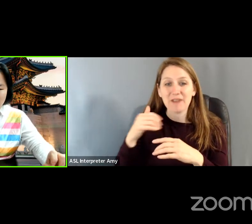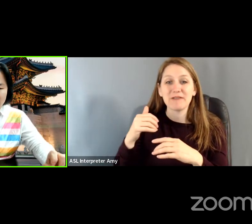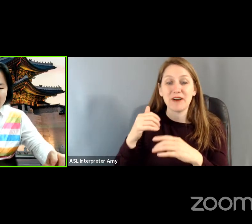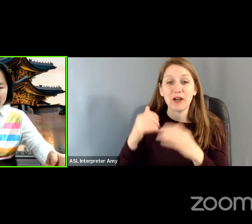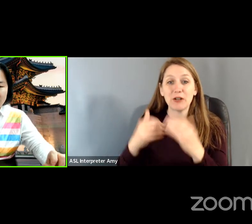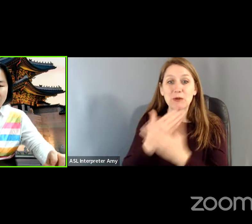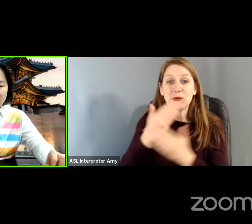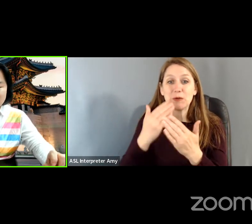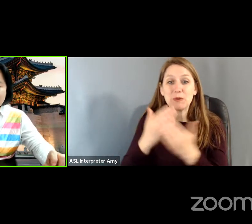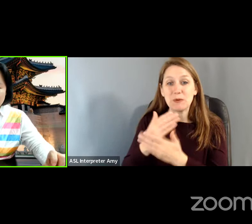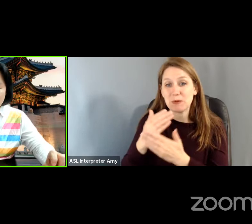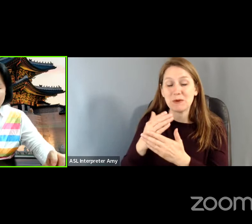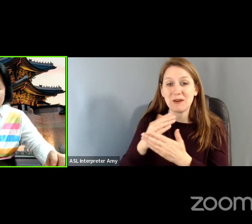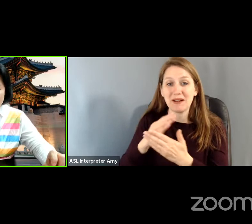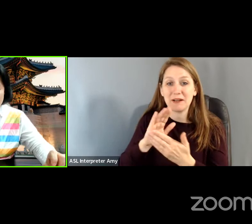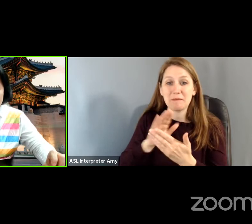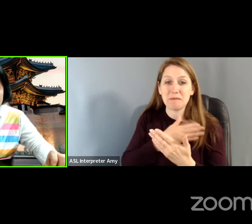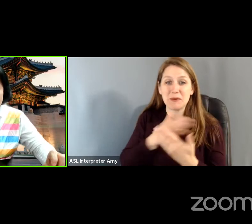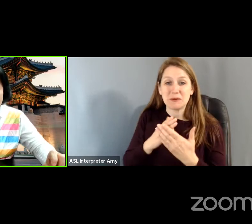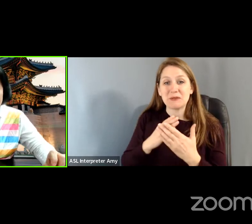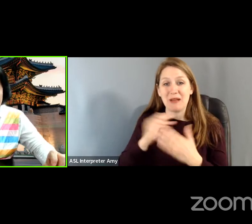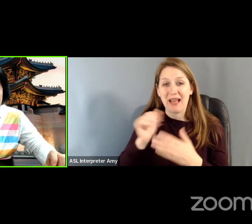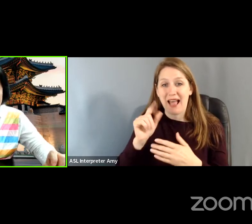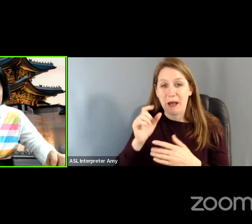Chakko at the same time.